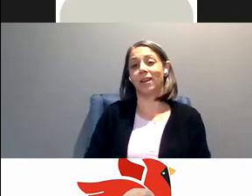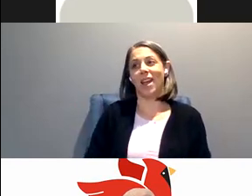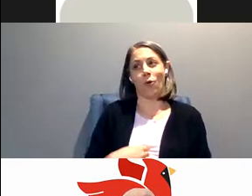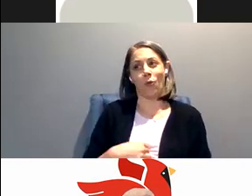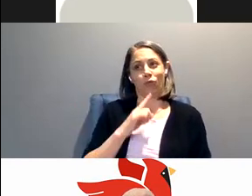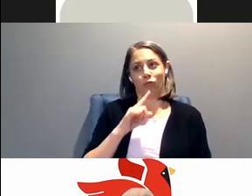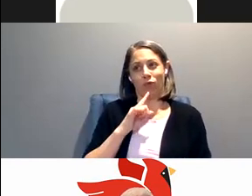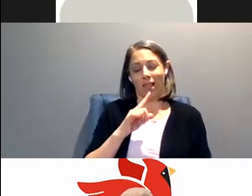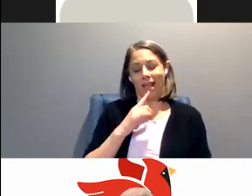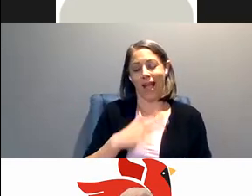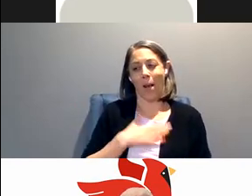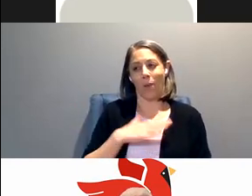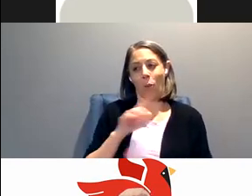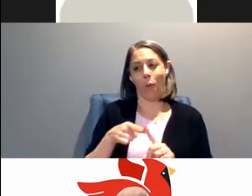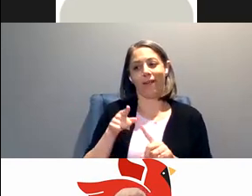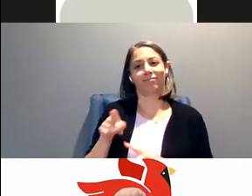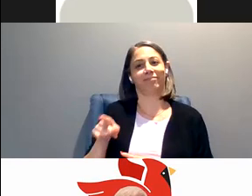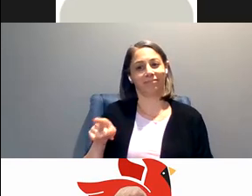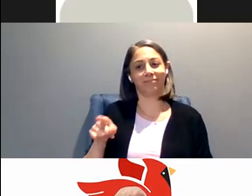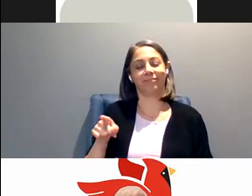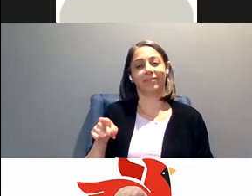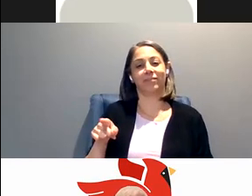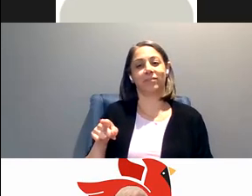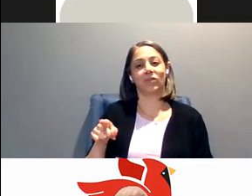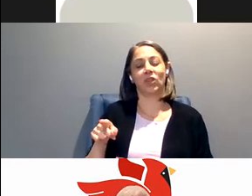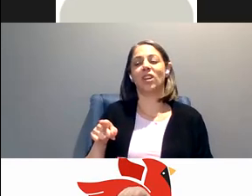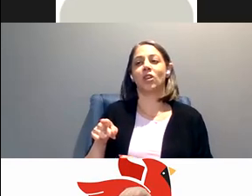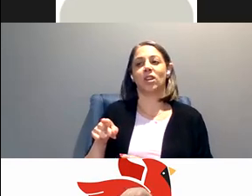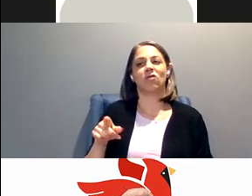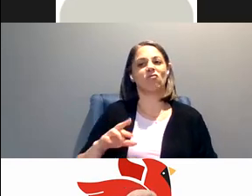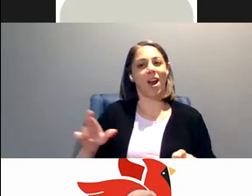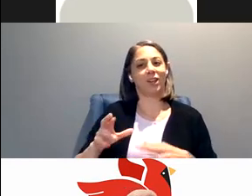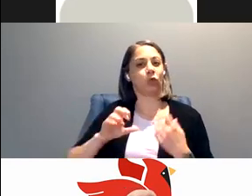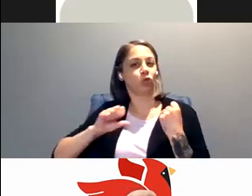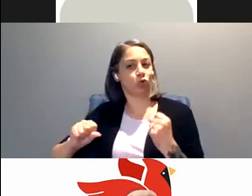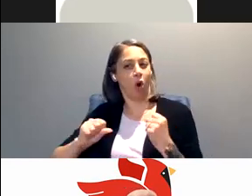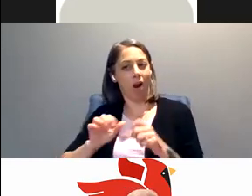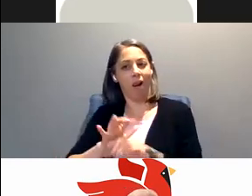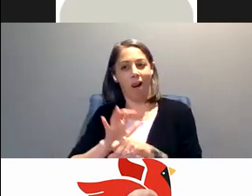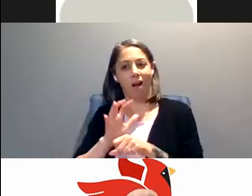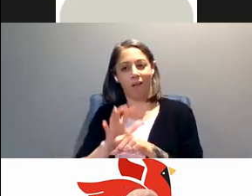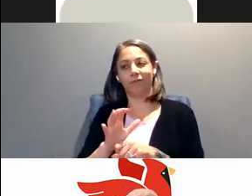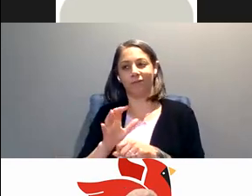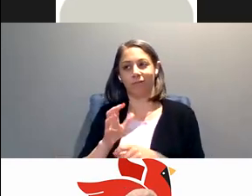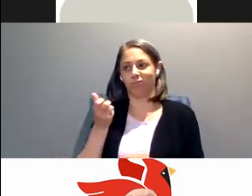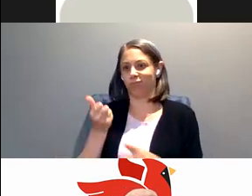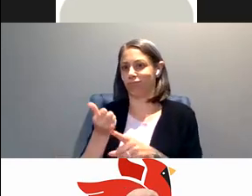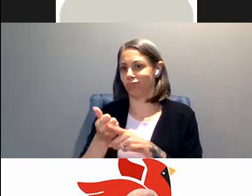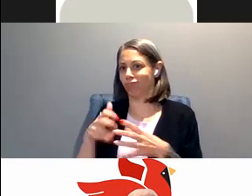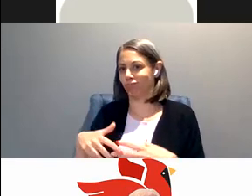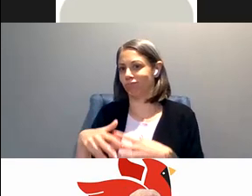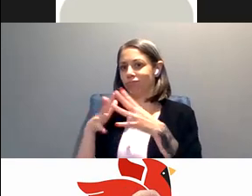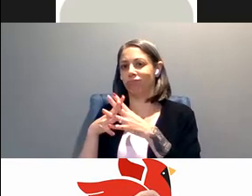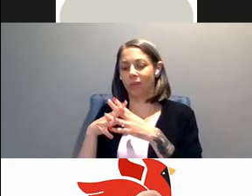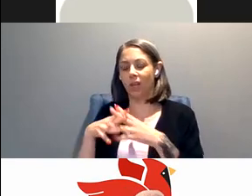happy for them when they are finally strong enough to go out on their own. And we've been able